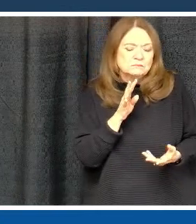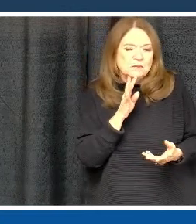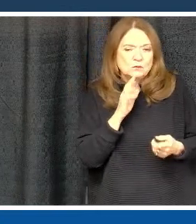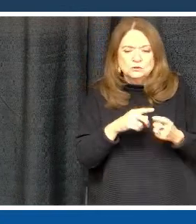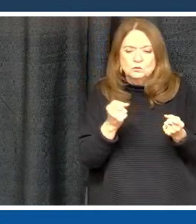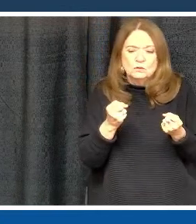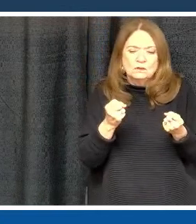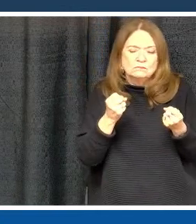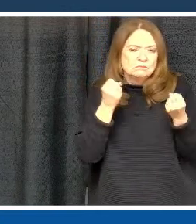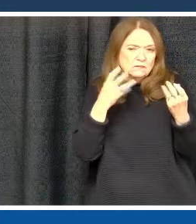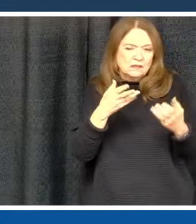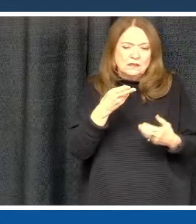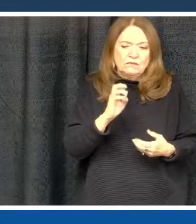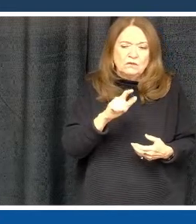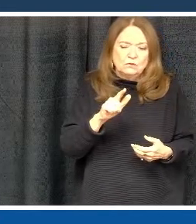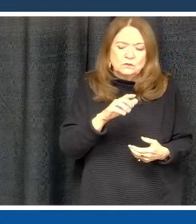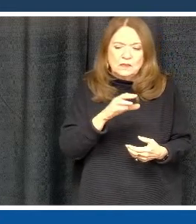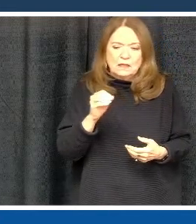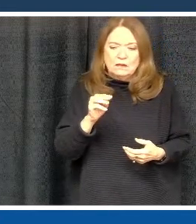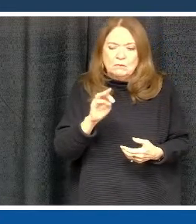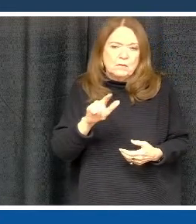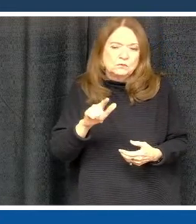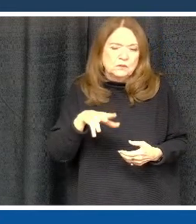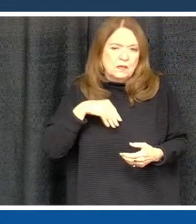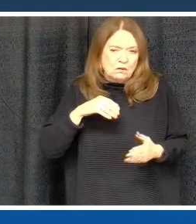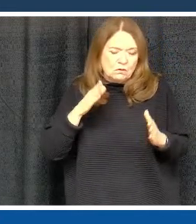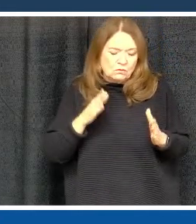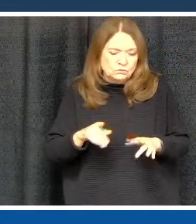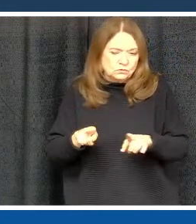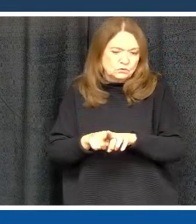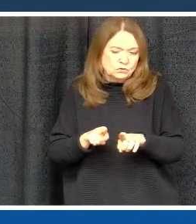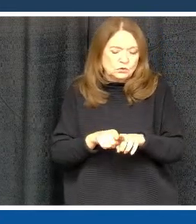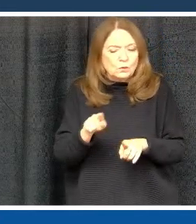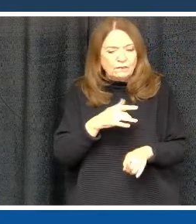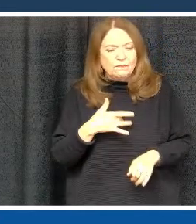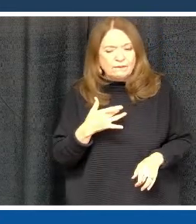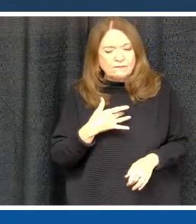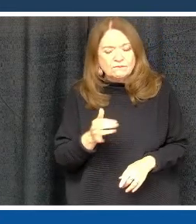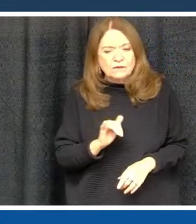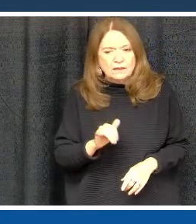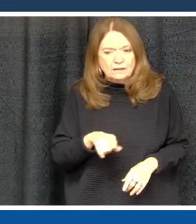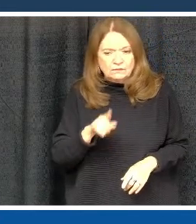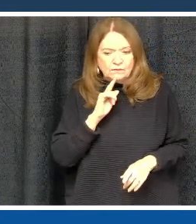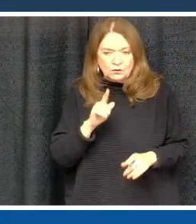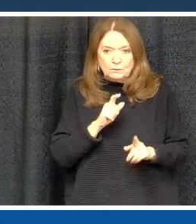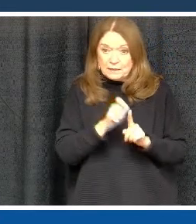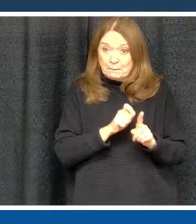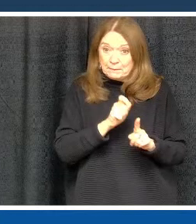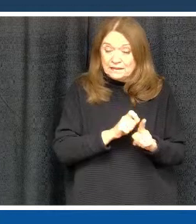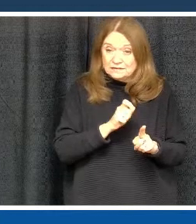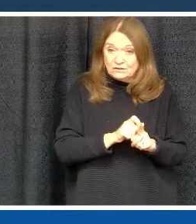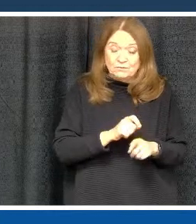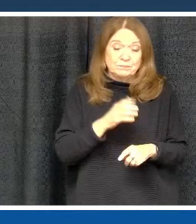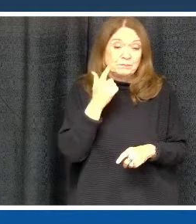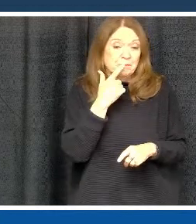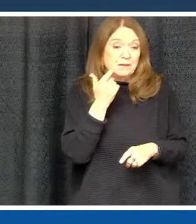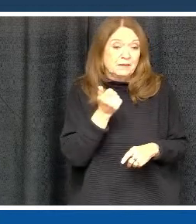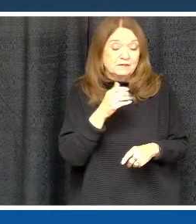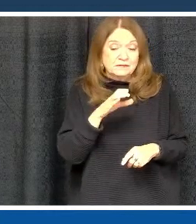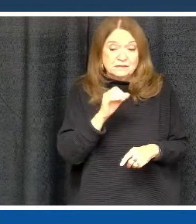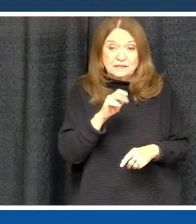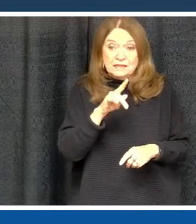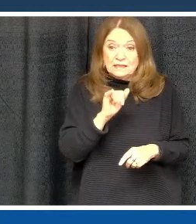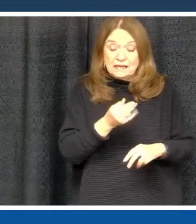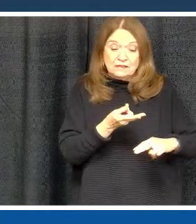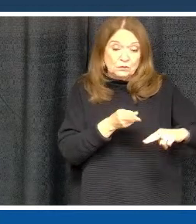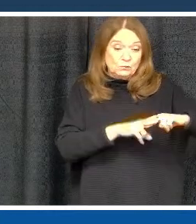hotel and motel owners as well, and they feel like that they're being picked on because the county raised